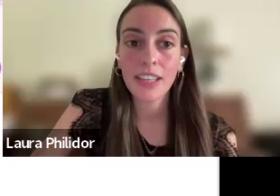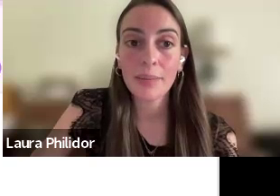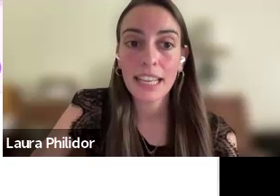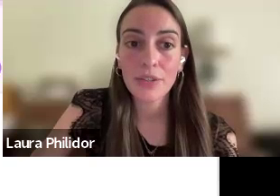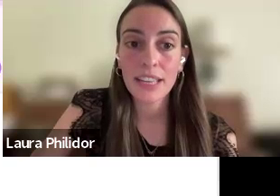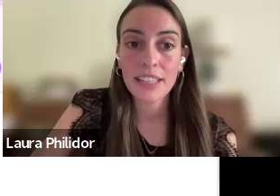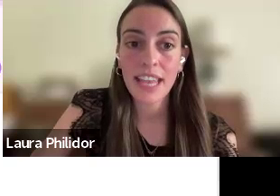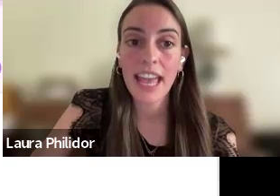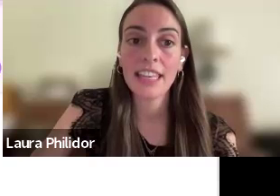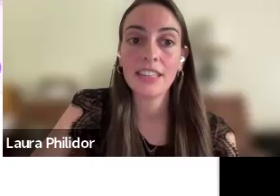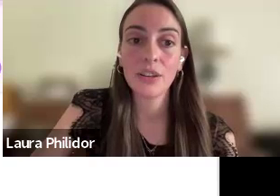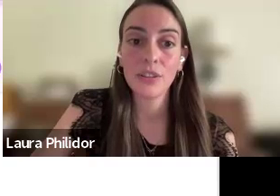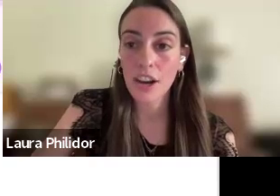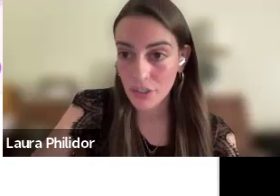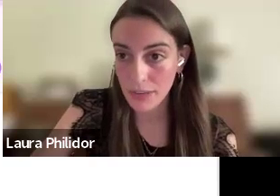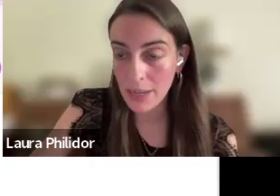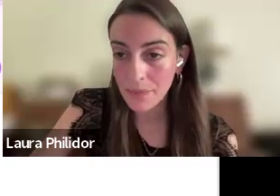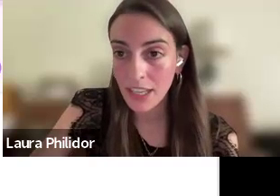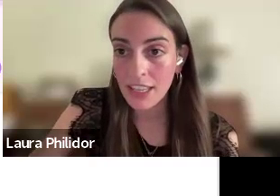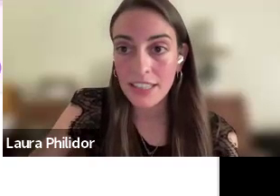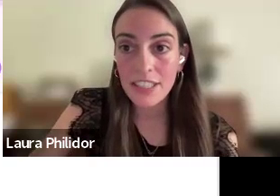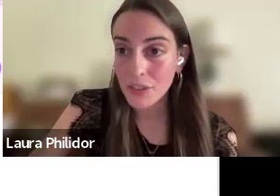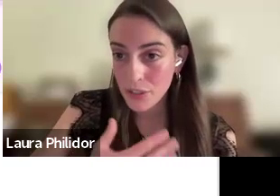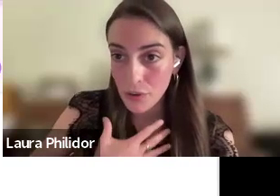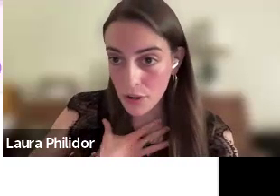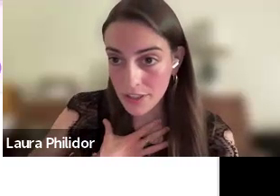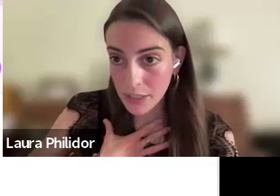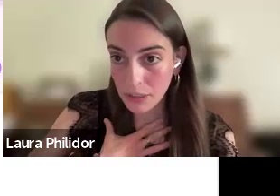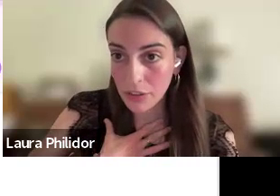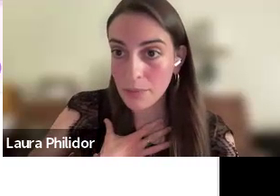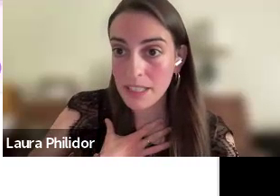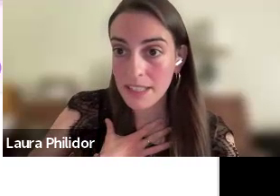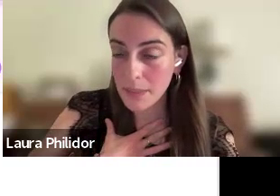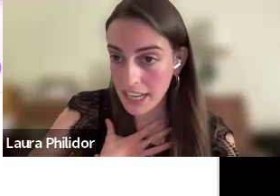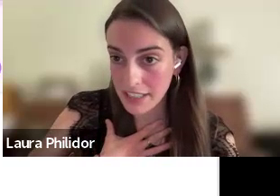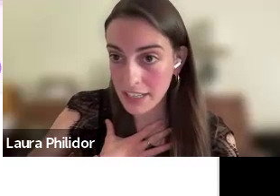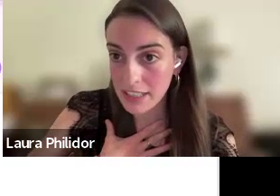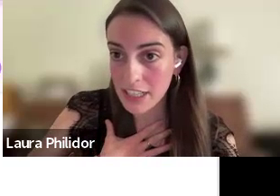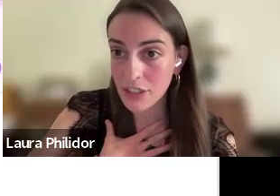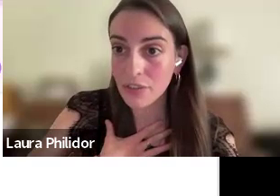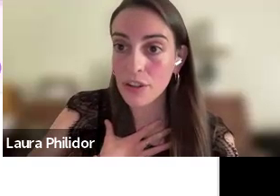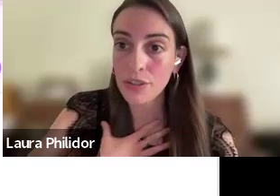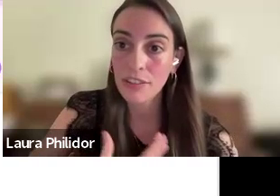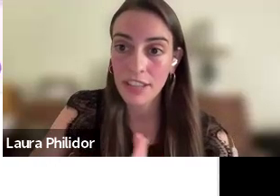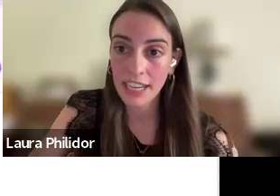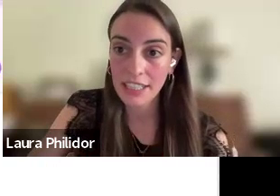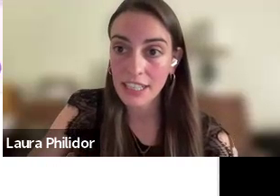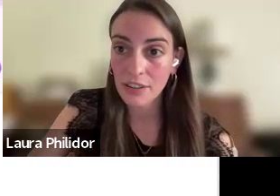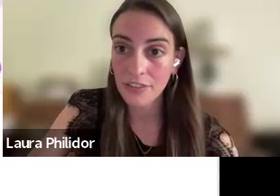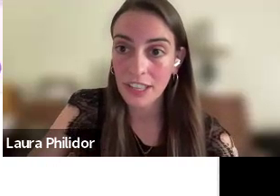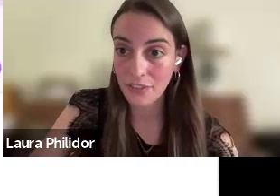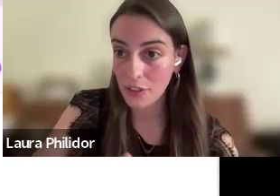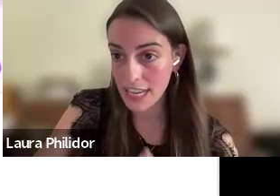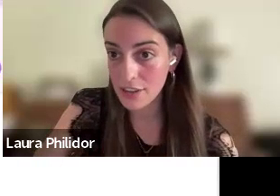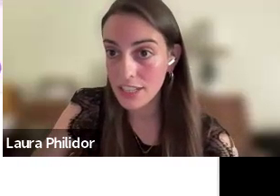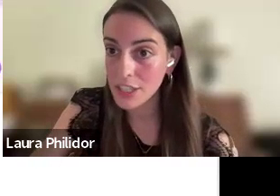name, email address, and your country. This is just for us. It will not be disseminated. It's just for us to have an idea